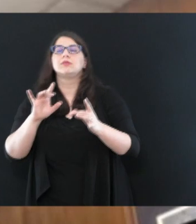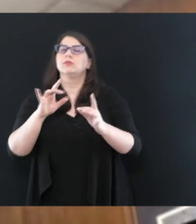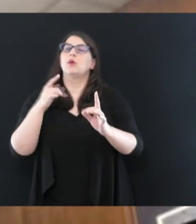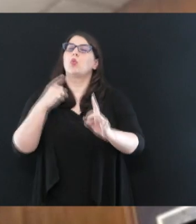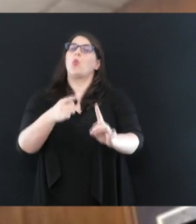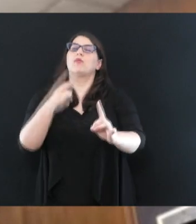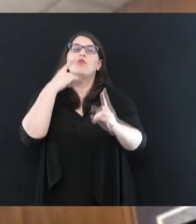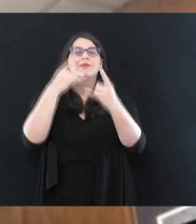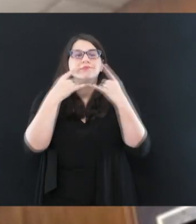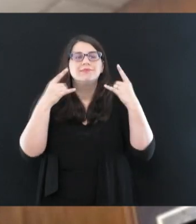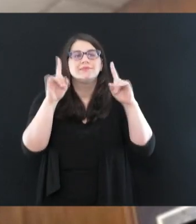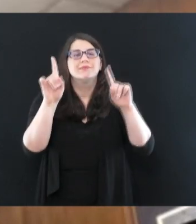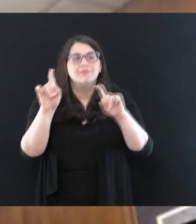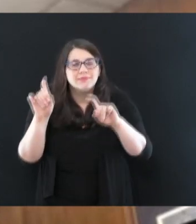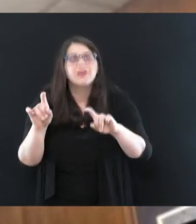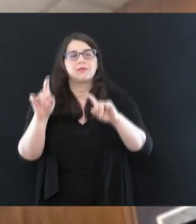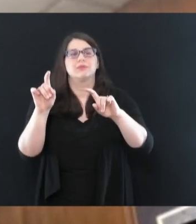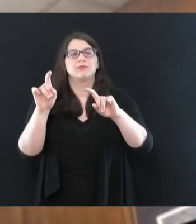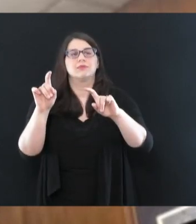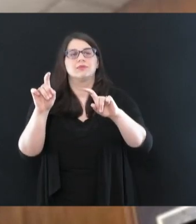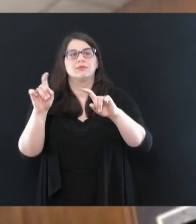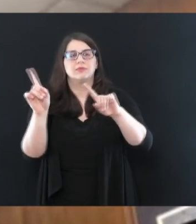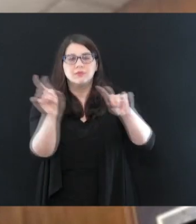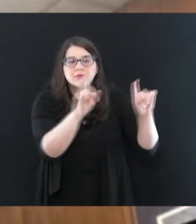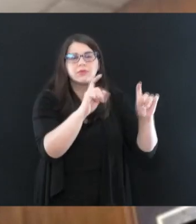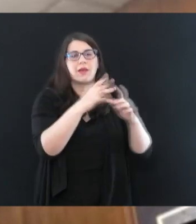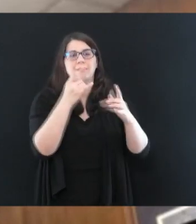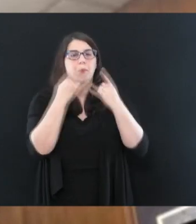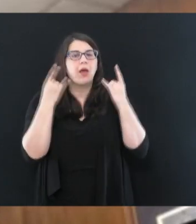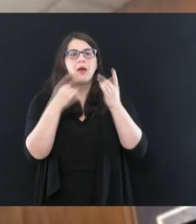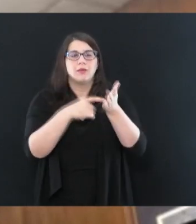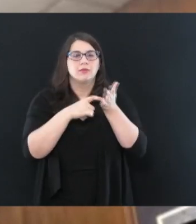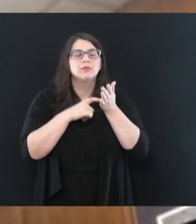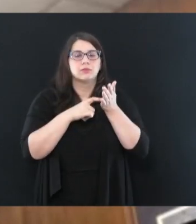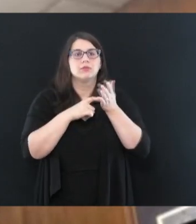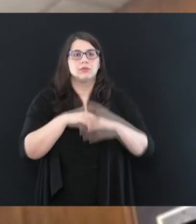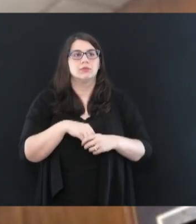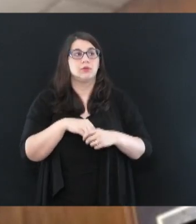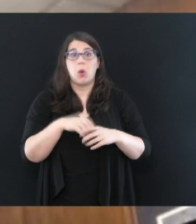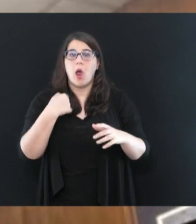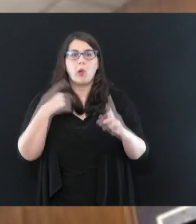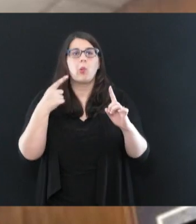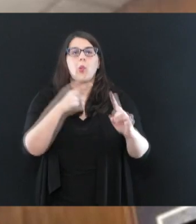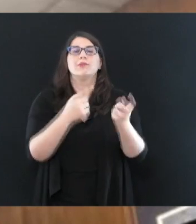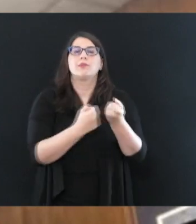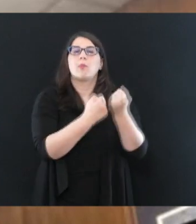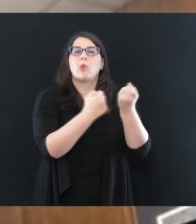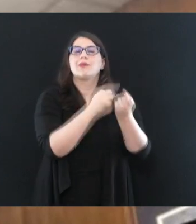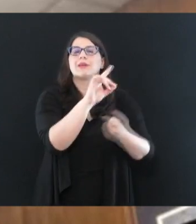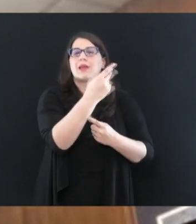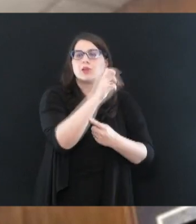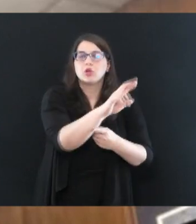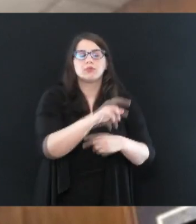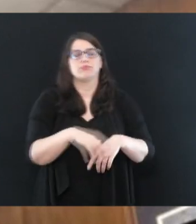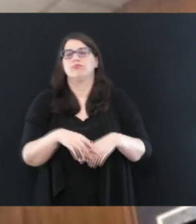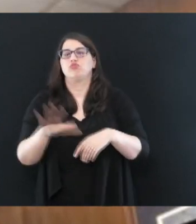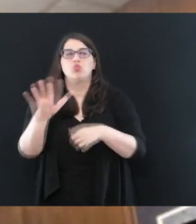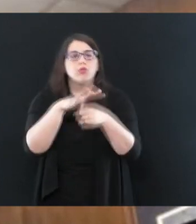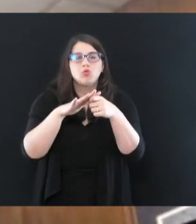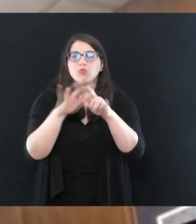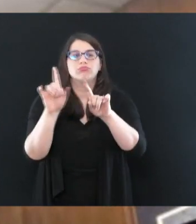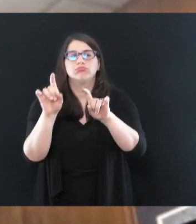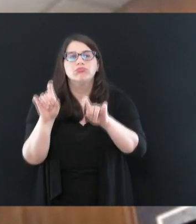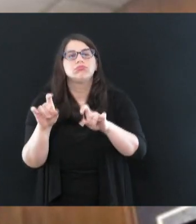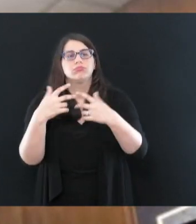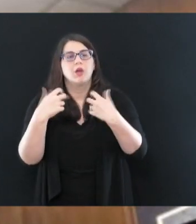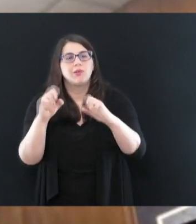we are going to put a particular focus on supporting DHHR, local health departments, and some new initiatives that we will roll out related